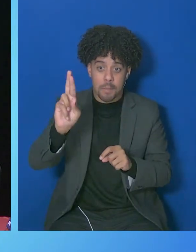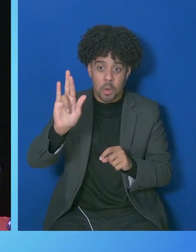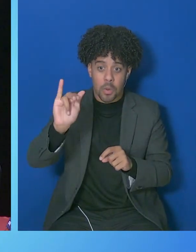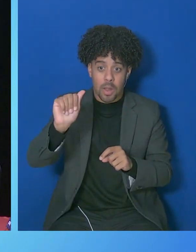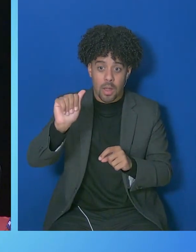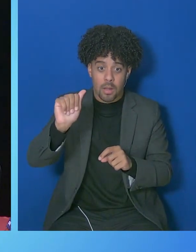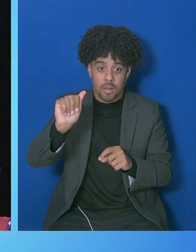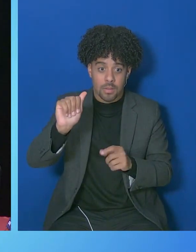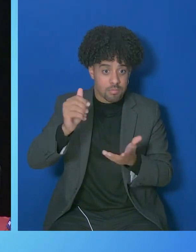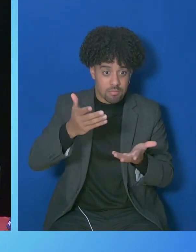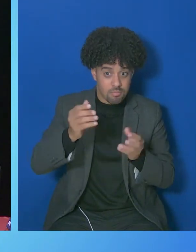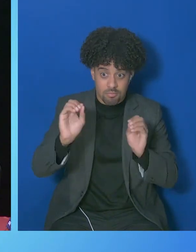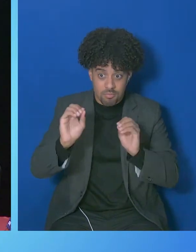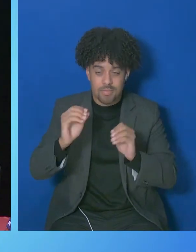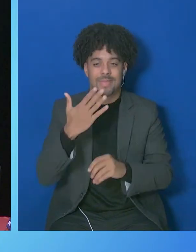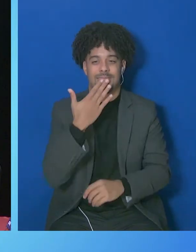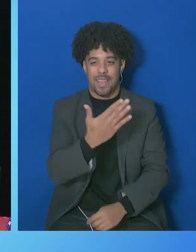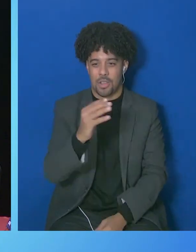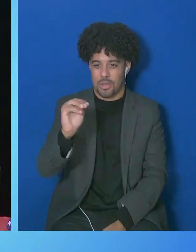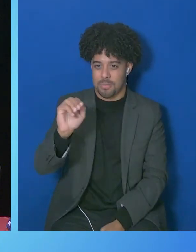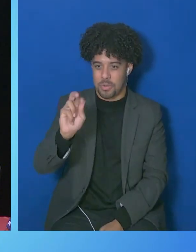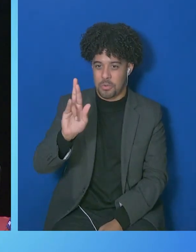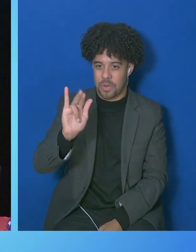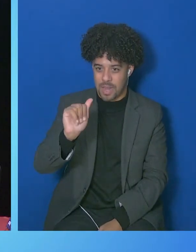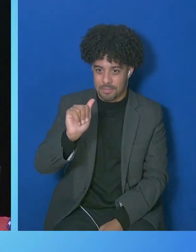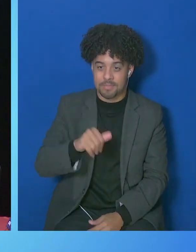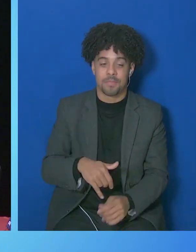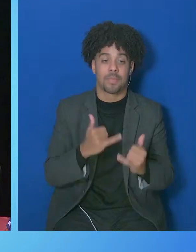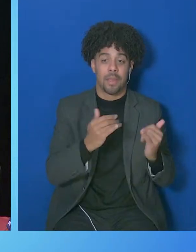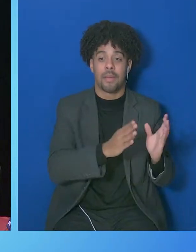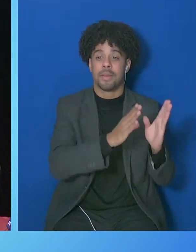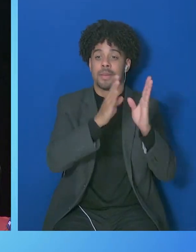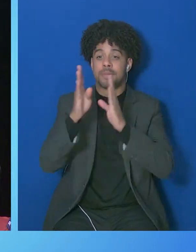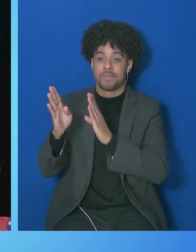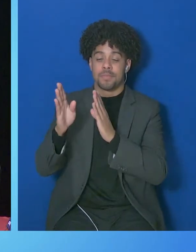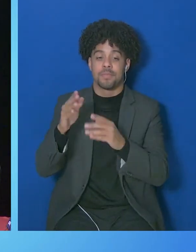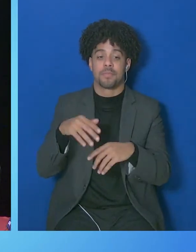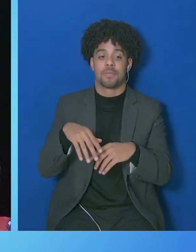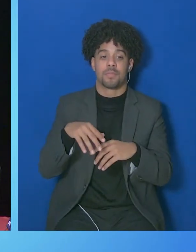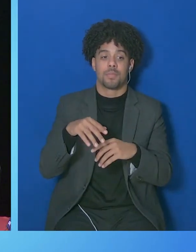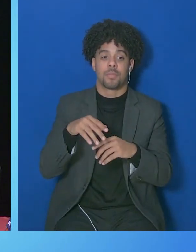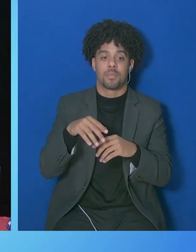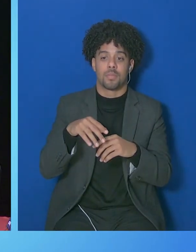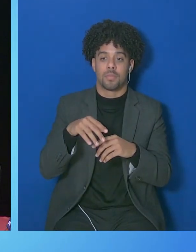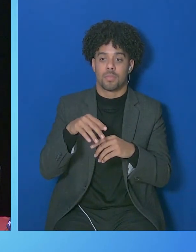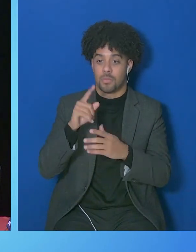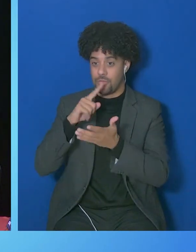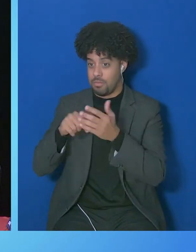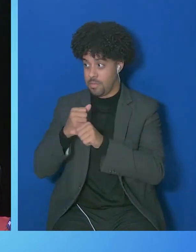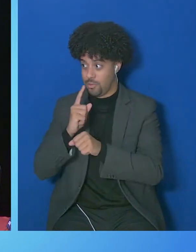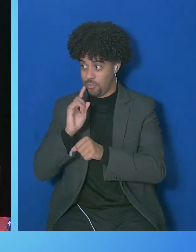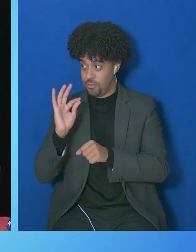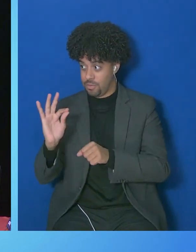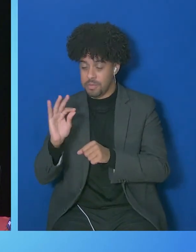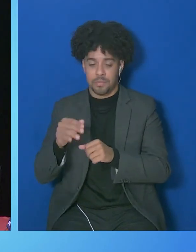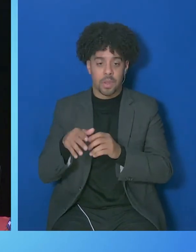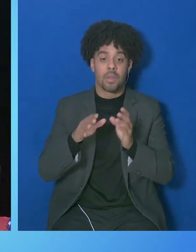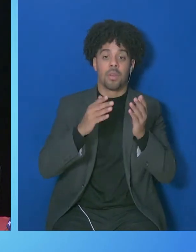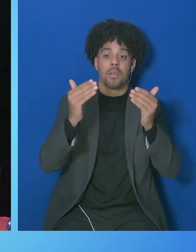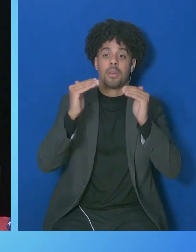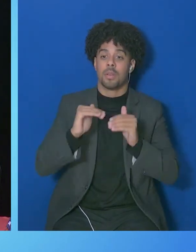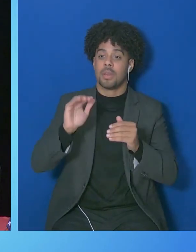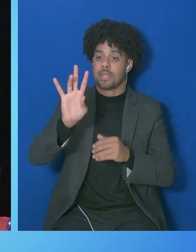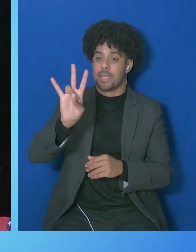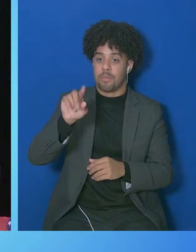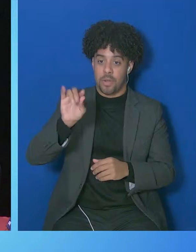Thank you, Maria. Thank you. Moving on to, I just want to make sure, 7.5, discussion